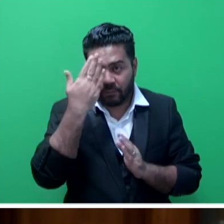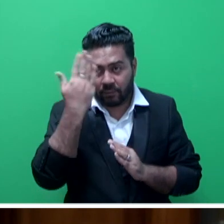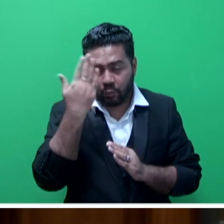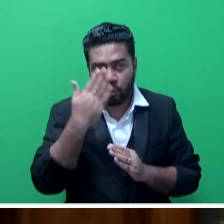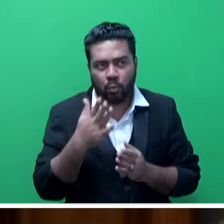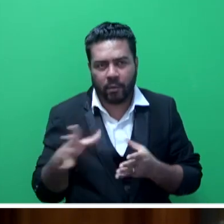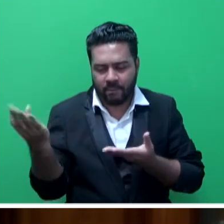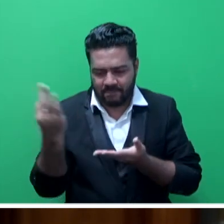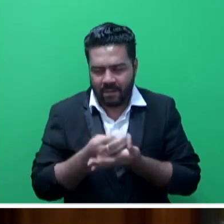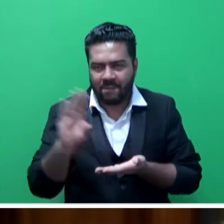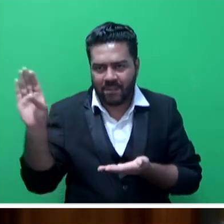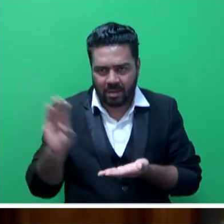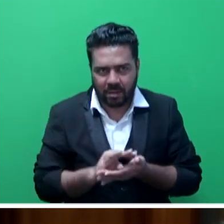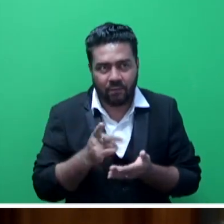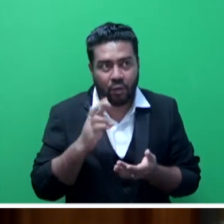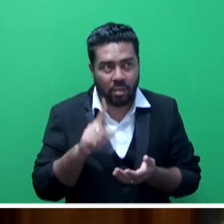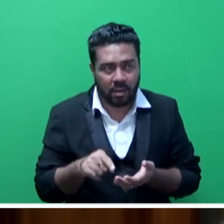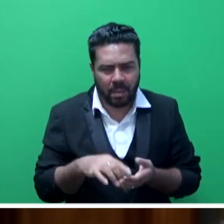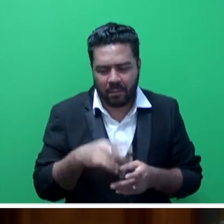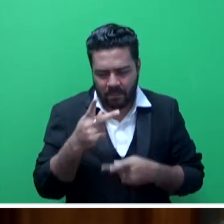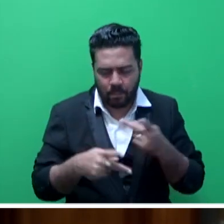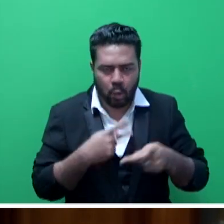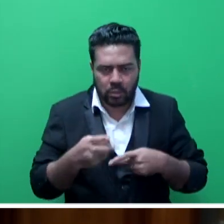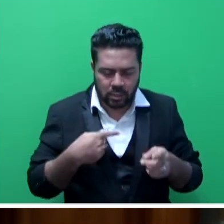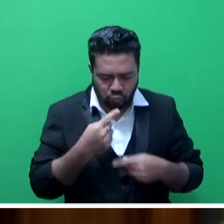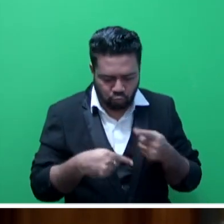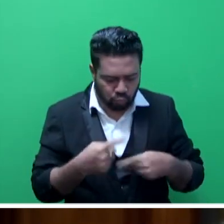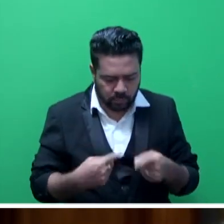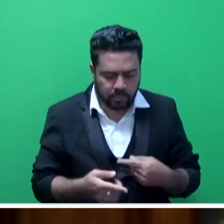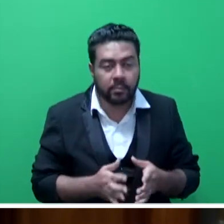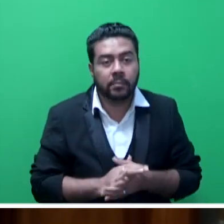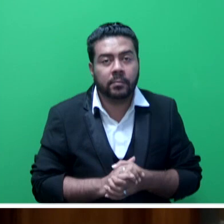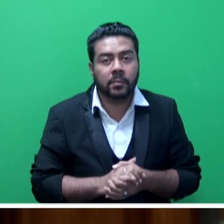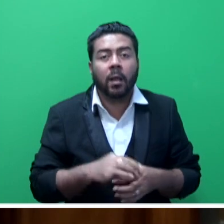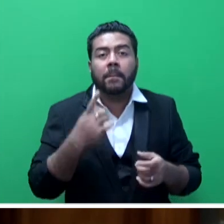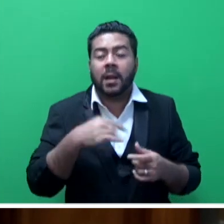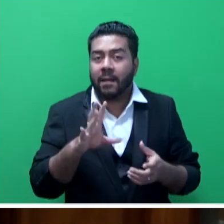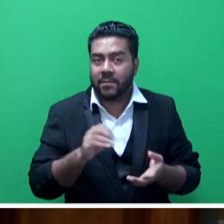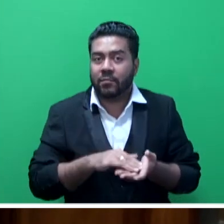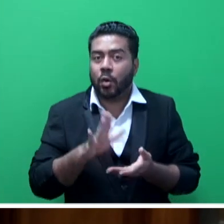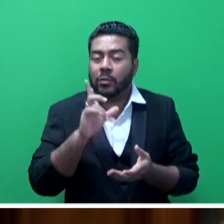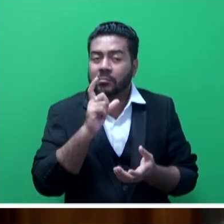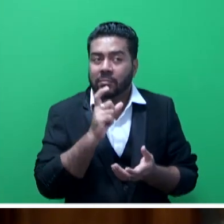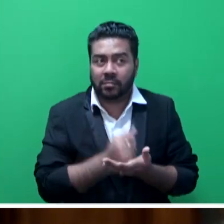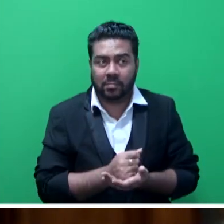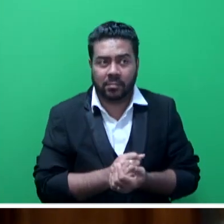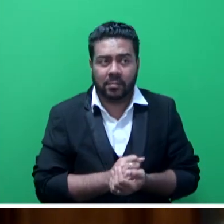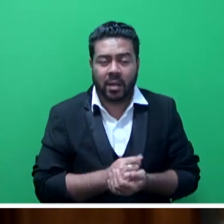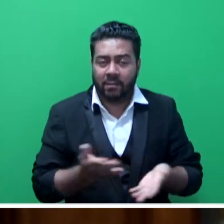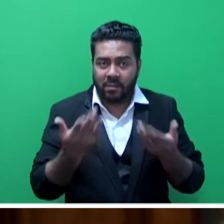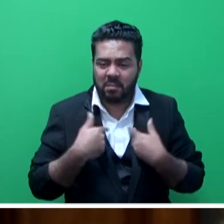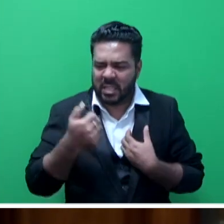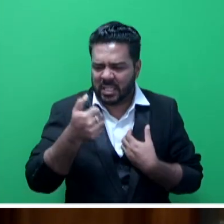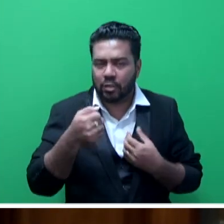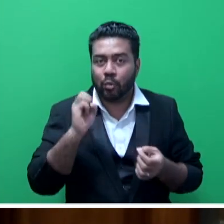secured funding for that, but obviously there's a process that needs to go through. So I have given the contracts, the contractors have given me 6 to